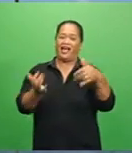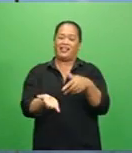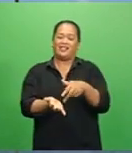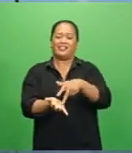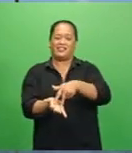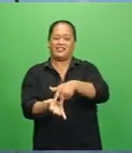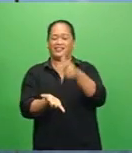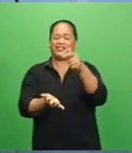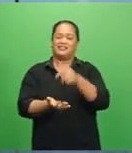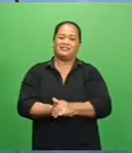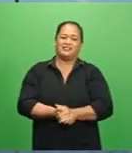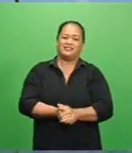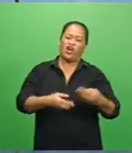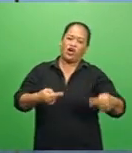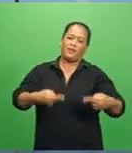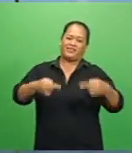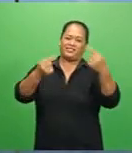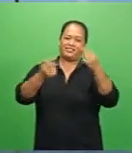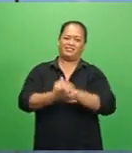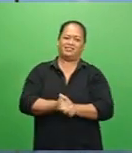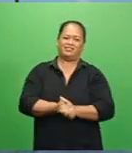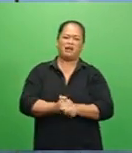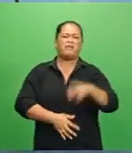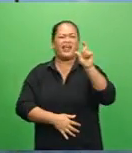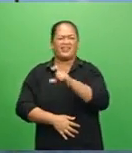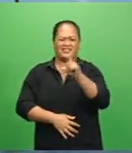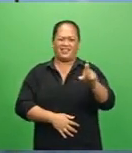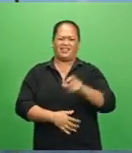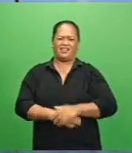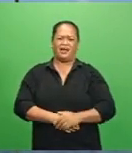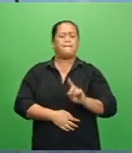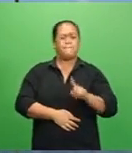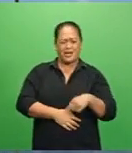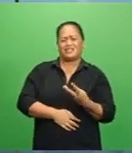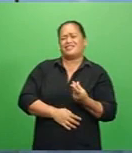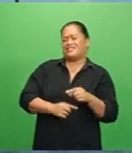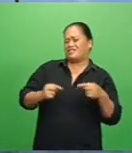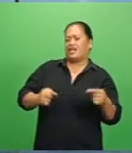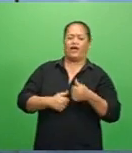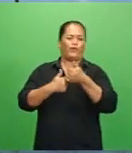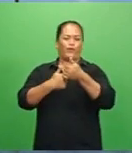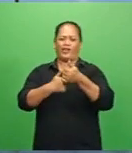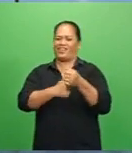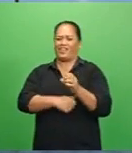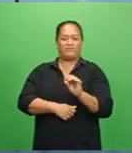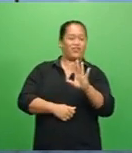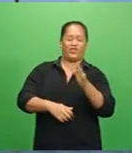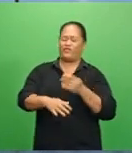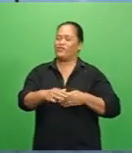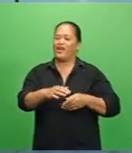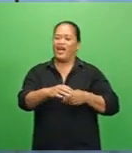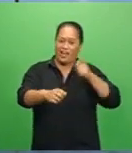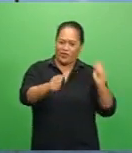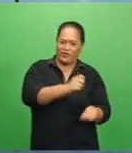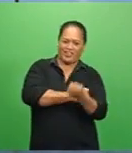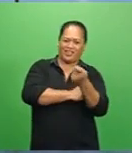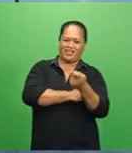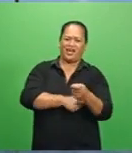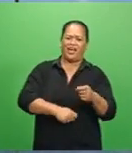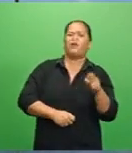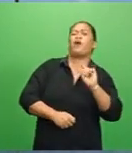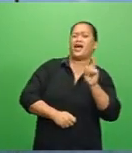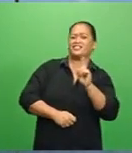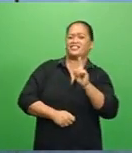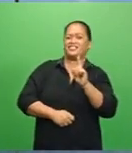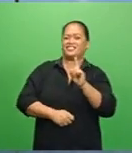major tournaments were cancelled. However, something good came out of cricket this year. The number of women